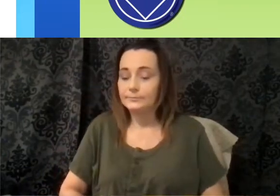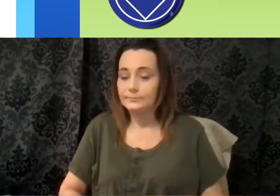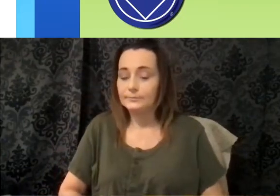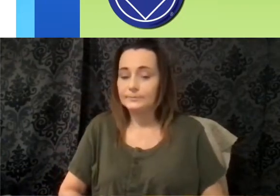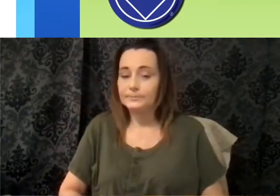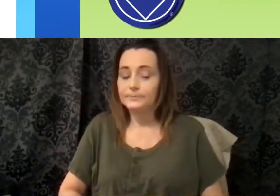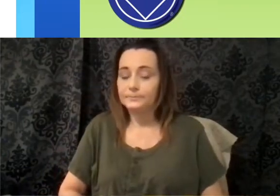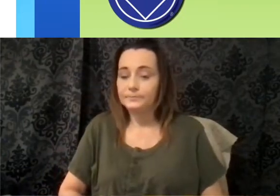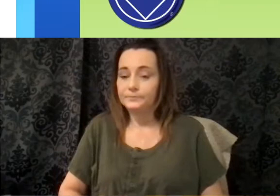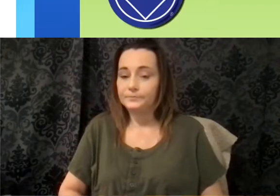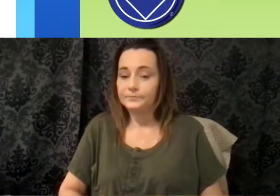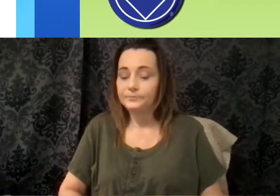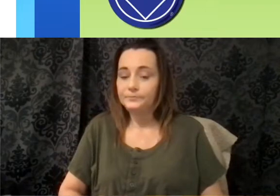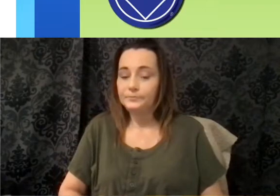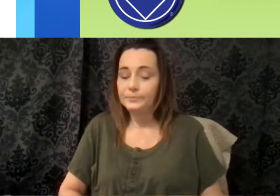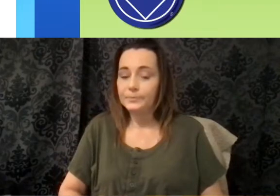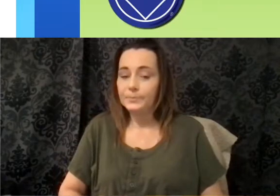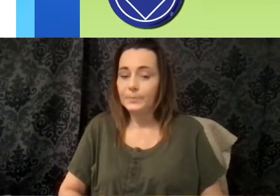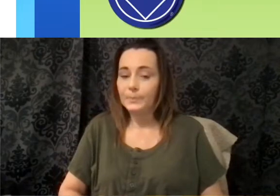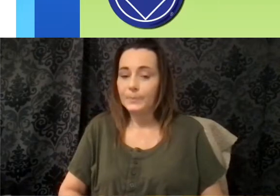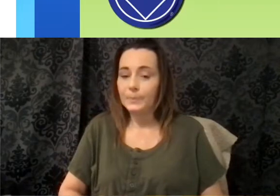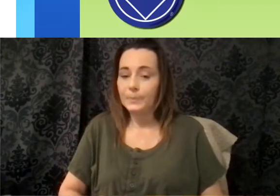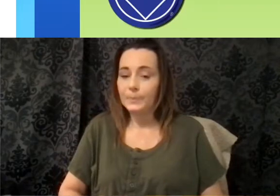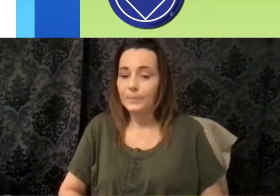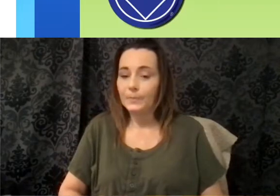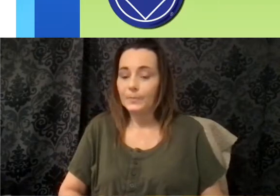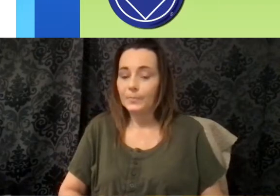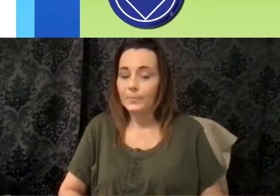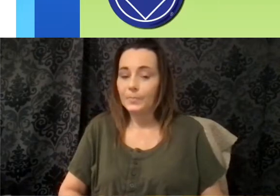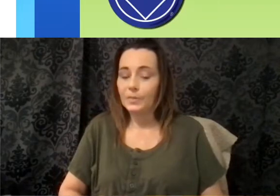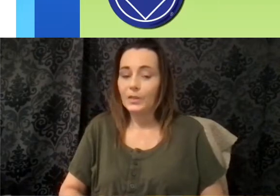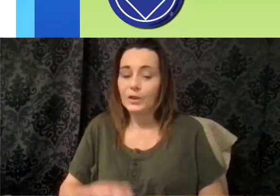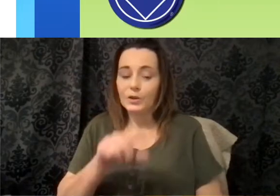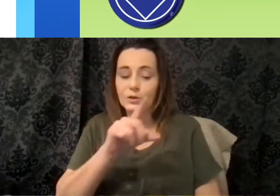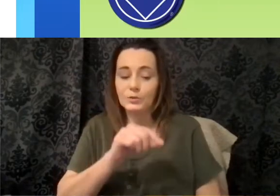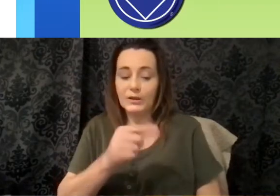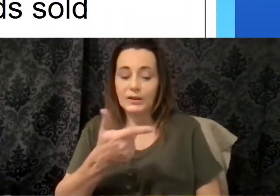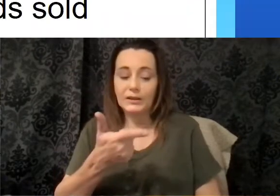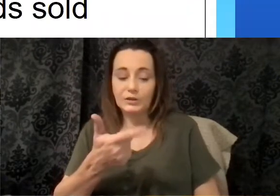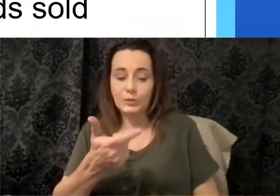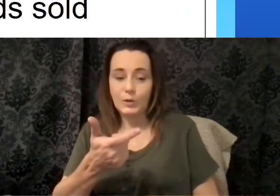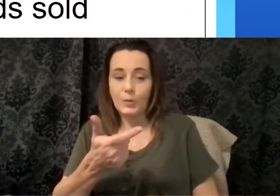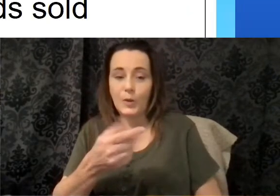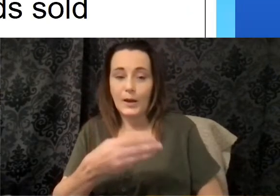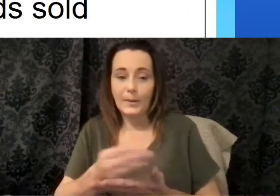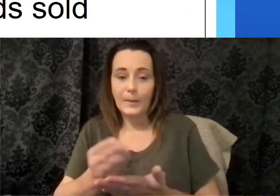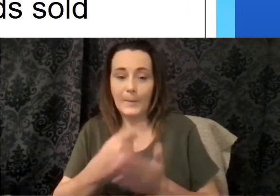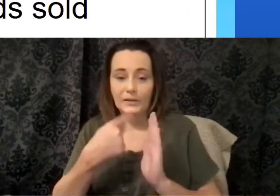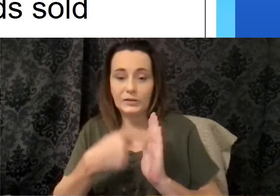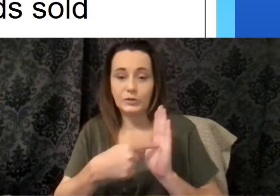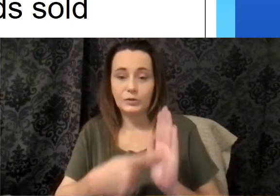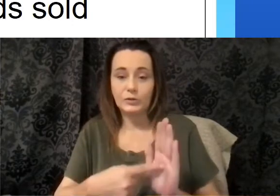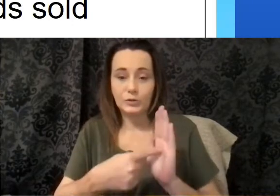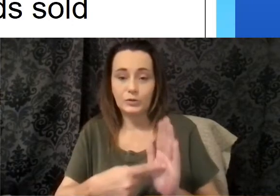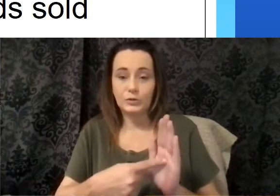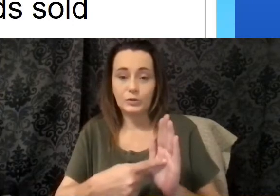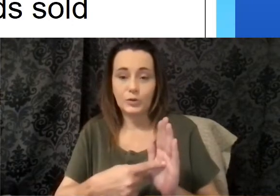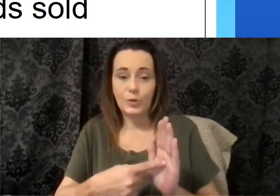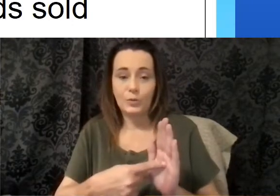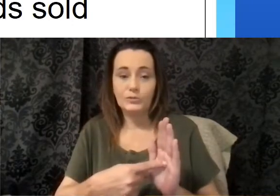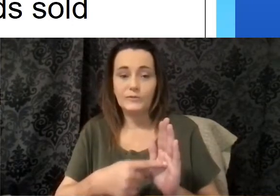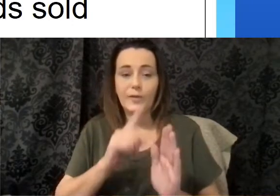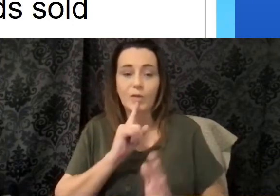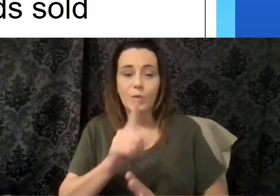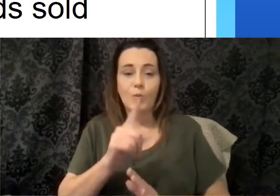So this talks about, this is, so the 2021 budget reflects the projections based on real income and expense from the